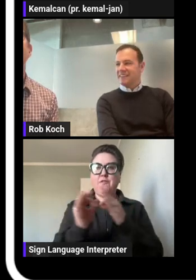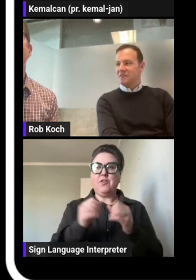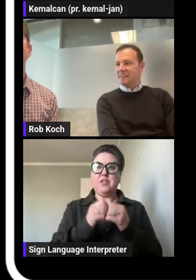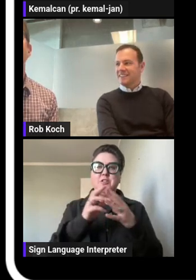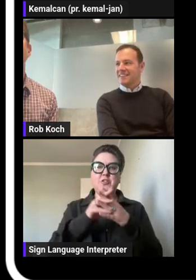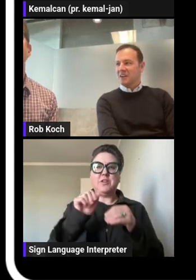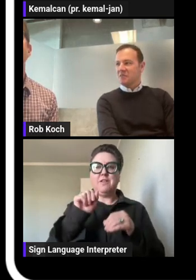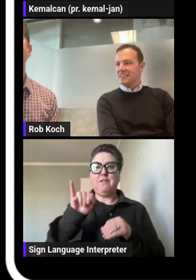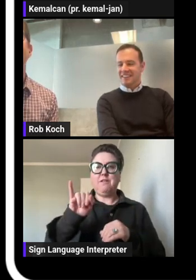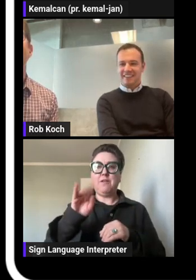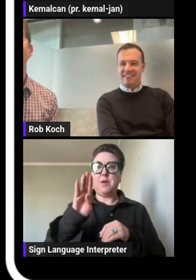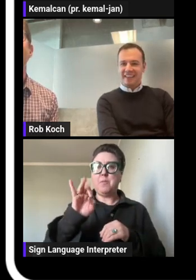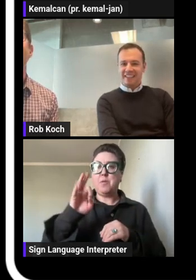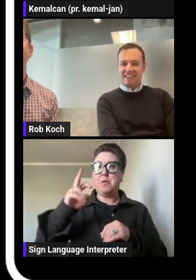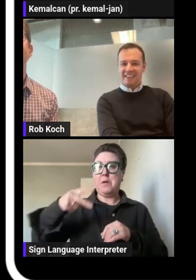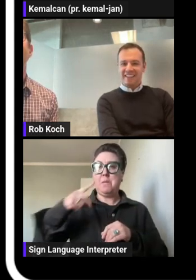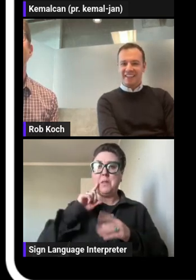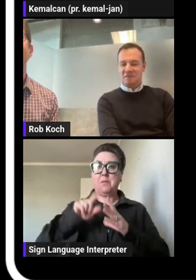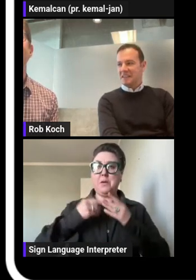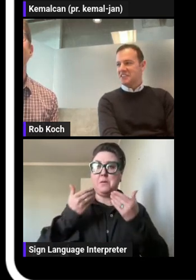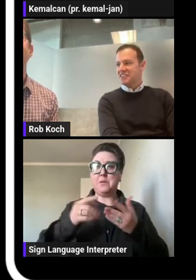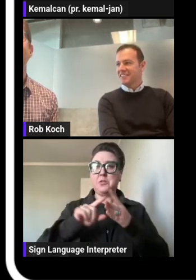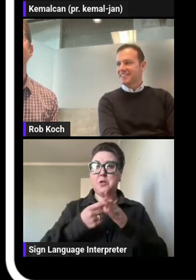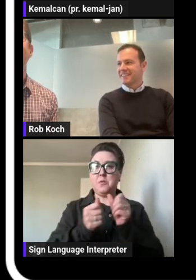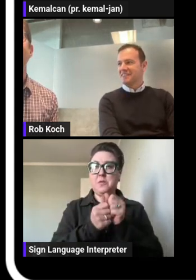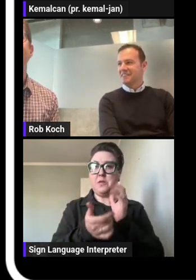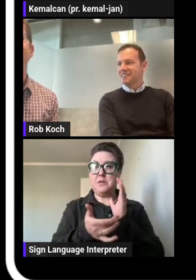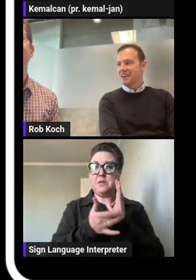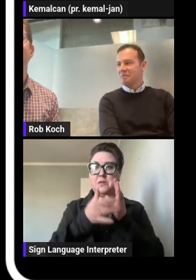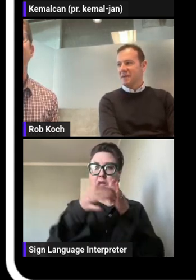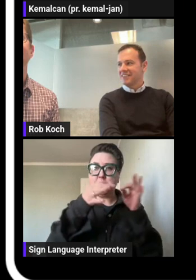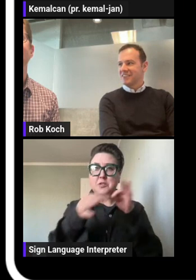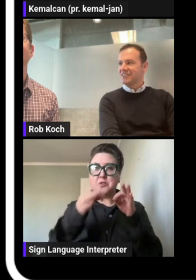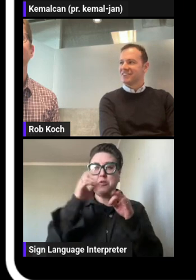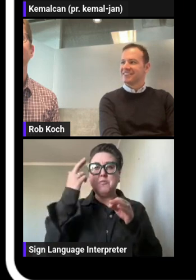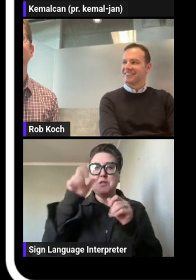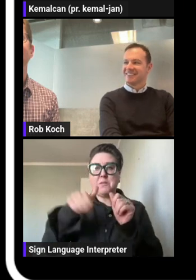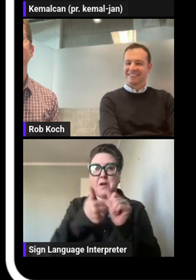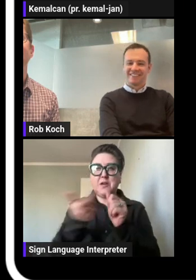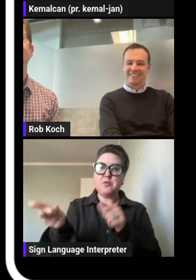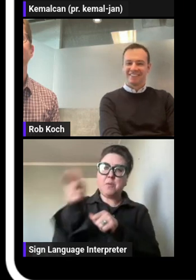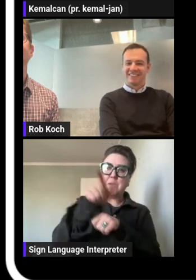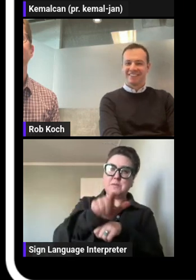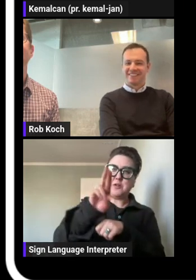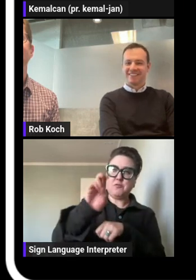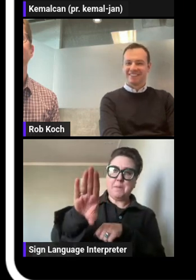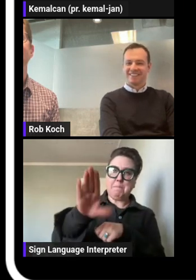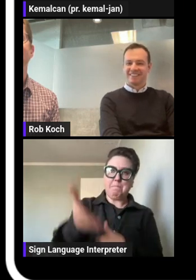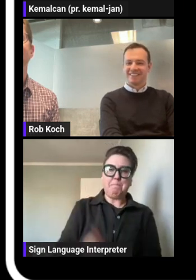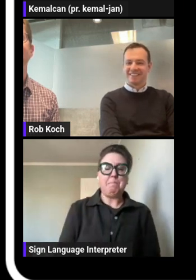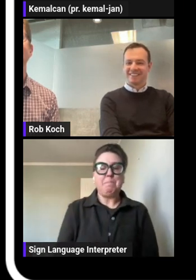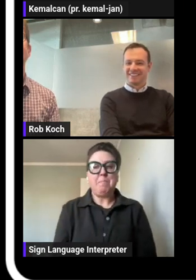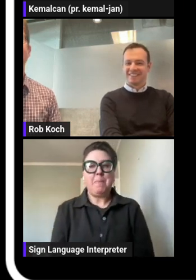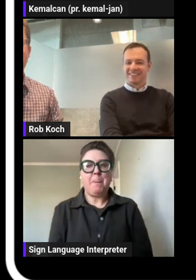And I think we can start with the technical explanations now. Rob, back to